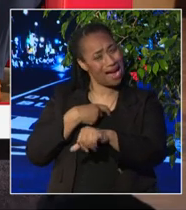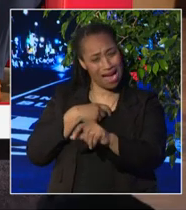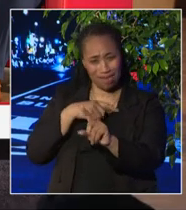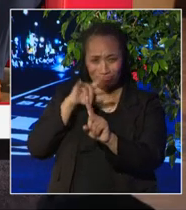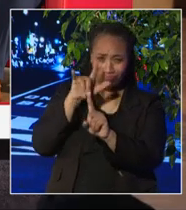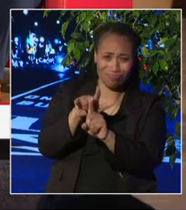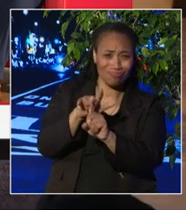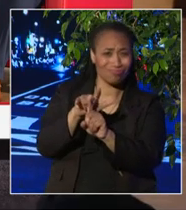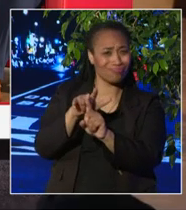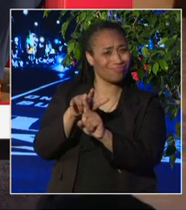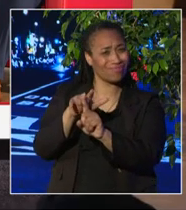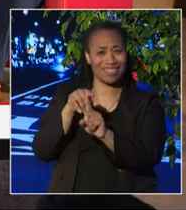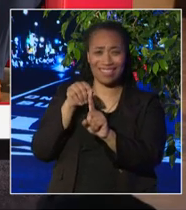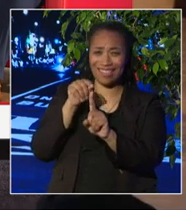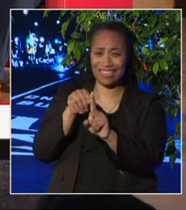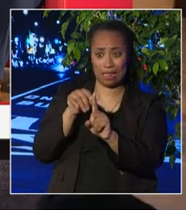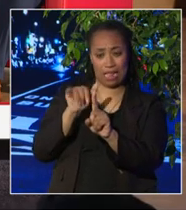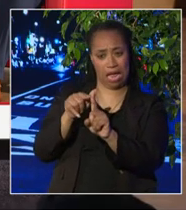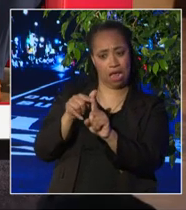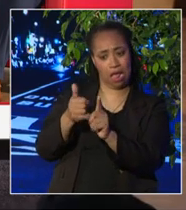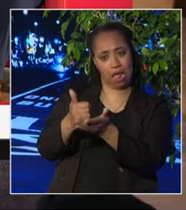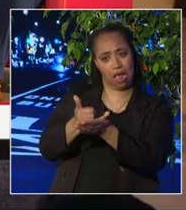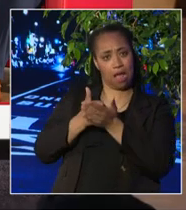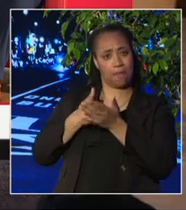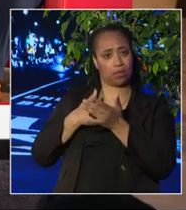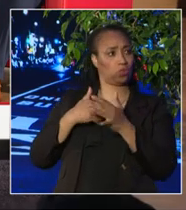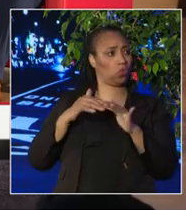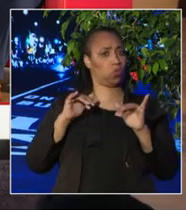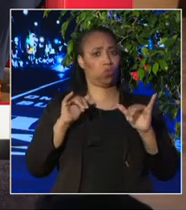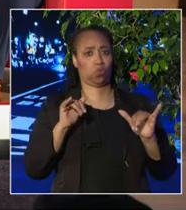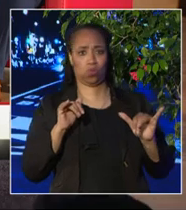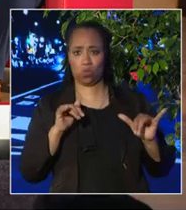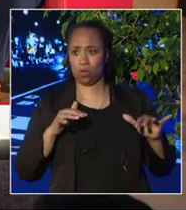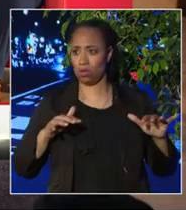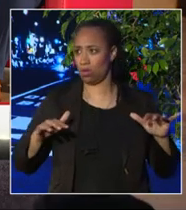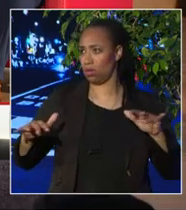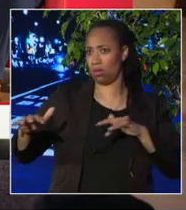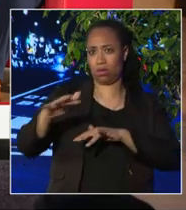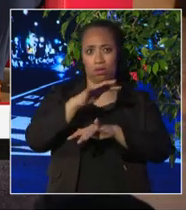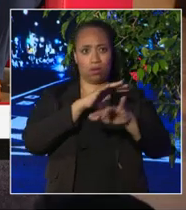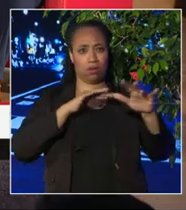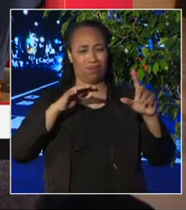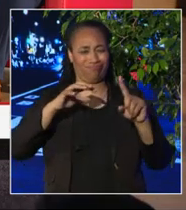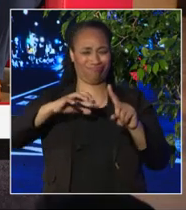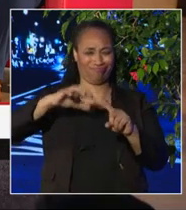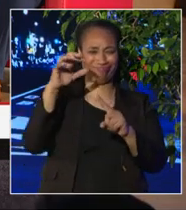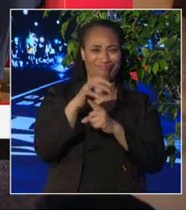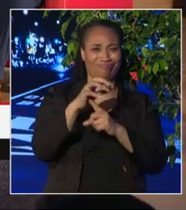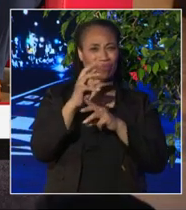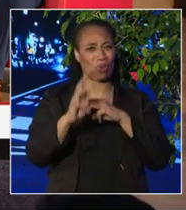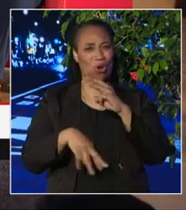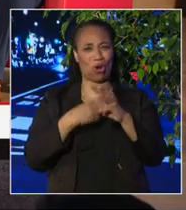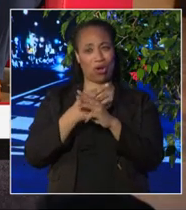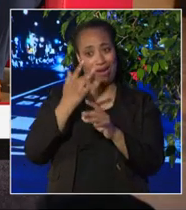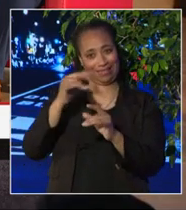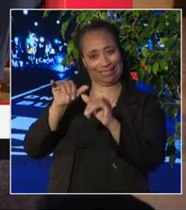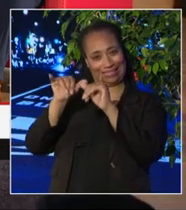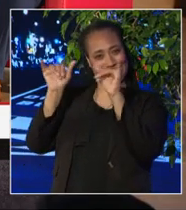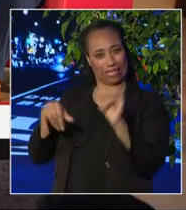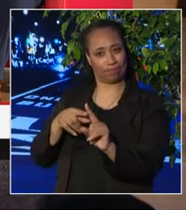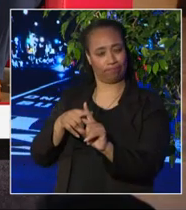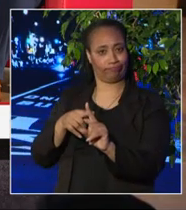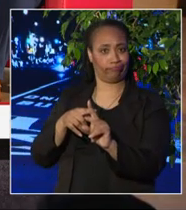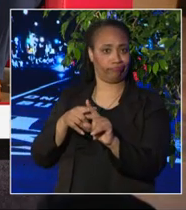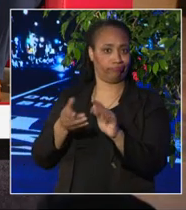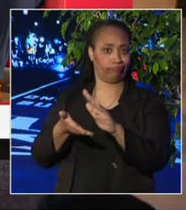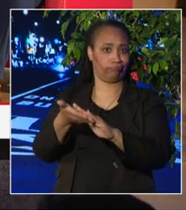have a world-class school system, has allowed us to have the type of human services that help us